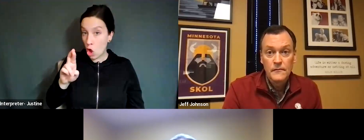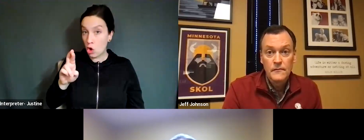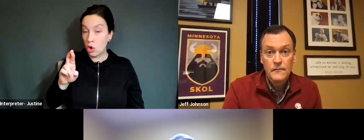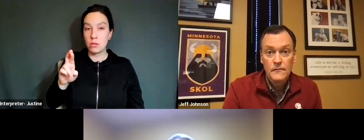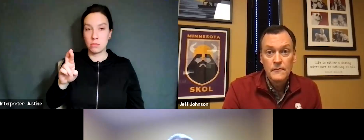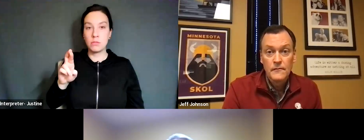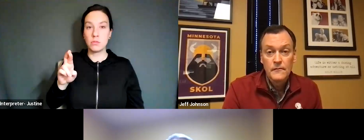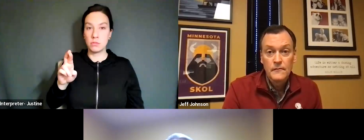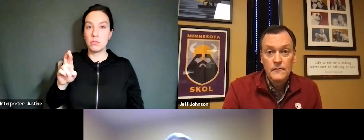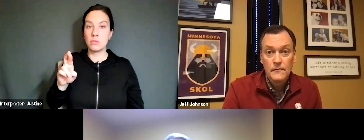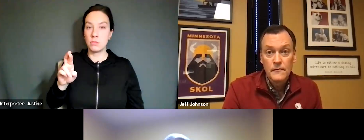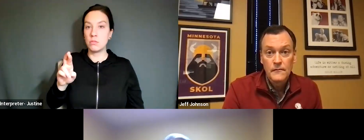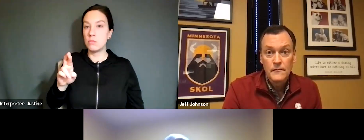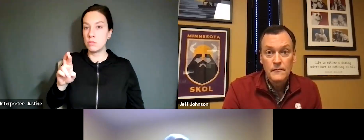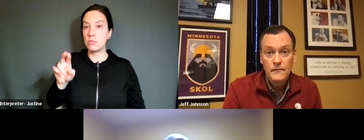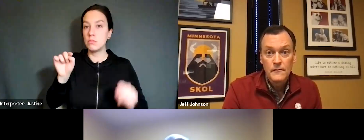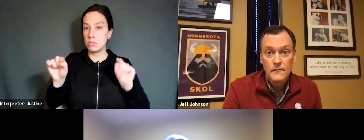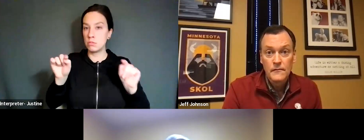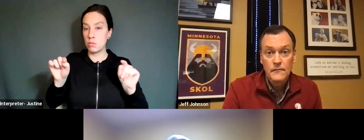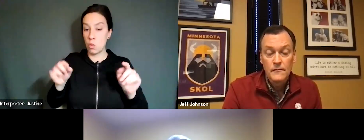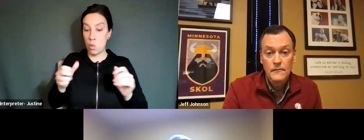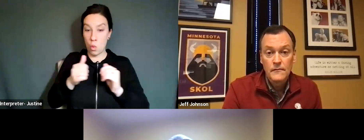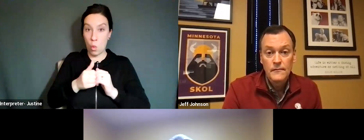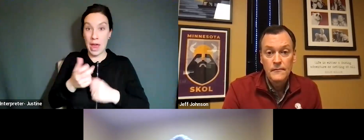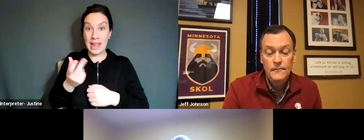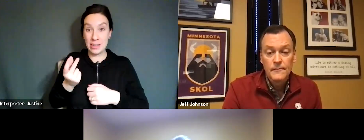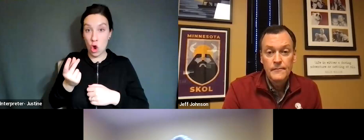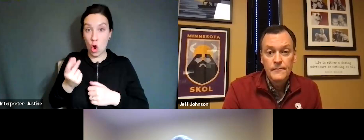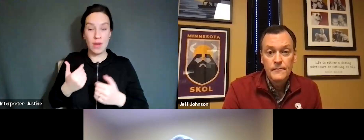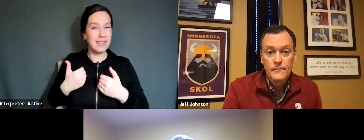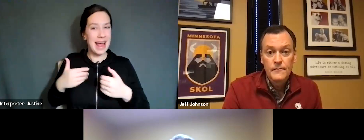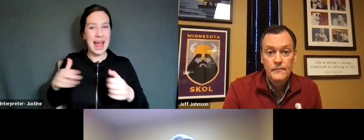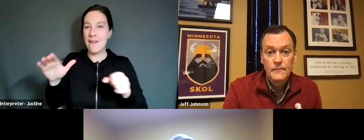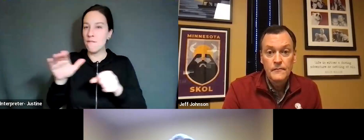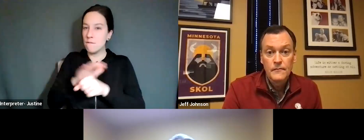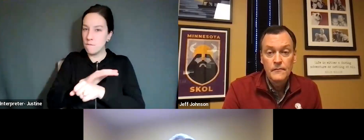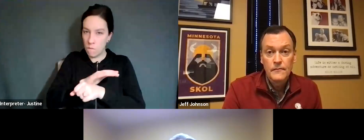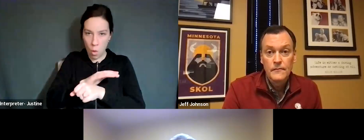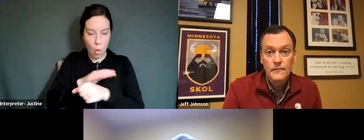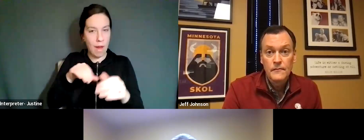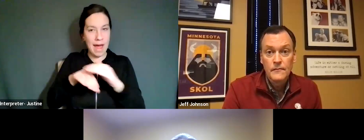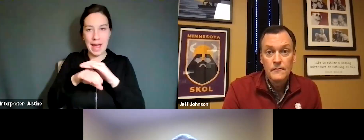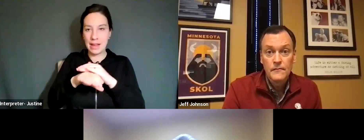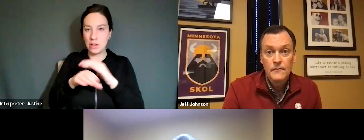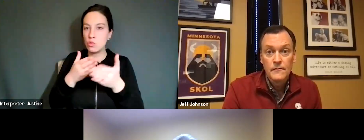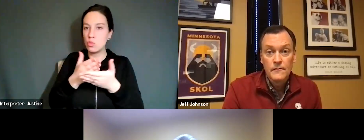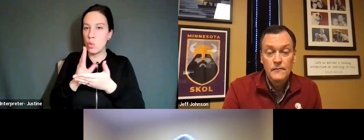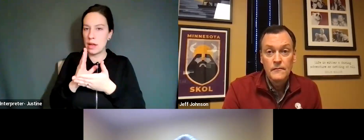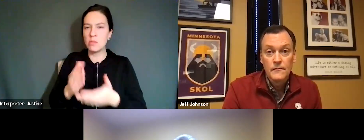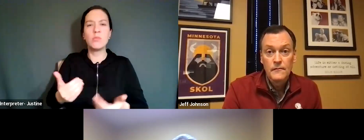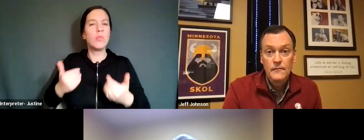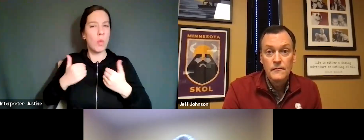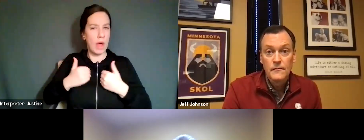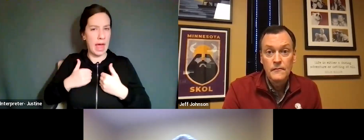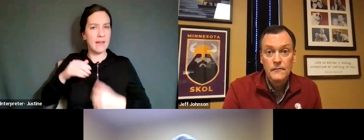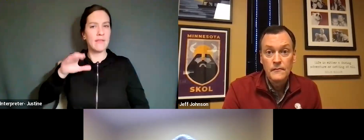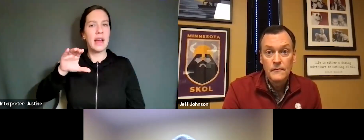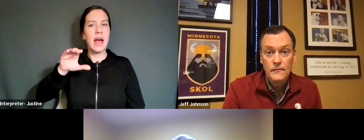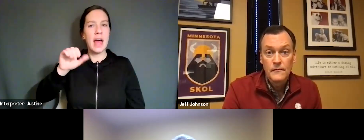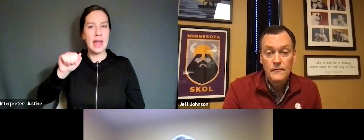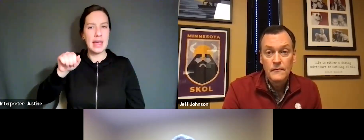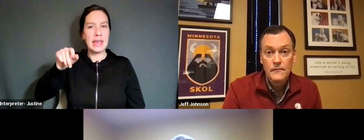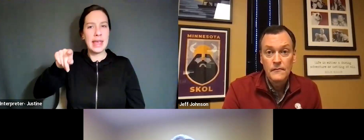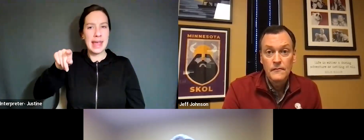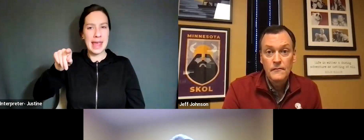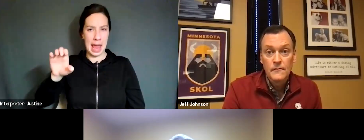purpose, they will not have full access rights. So they will have a cape. The cape will be clearly identified that it is a facility